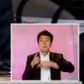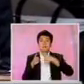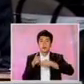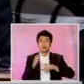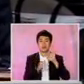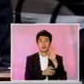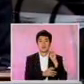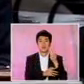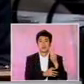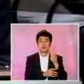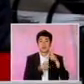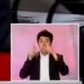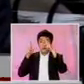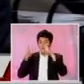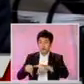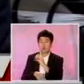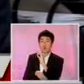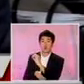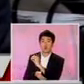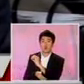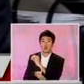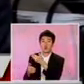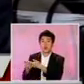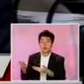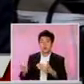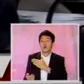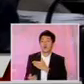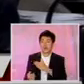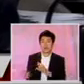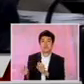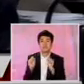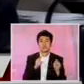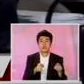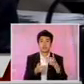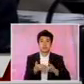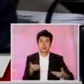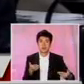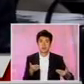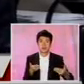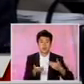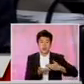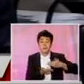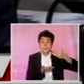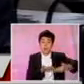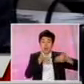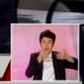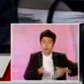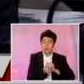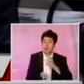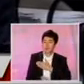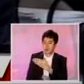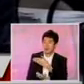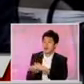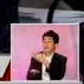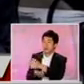a person who happens to be the owner of the property is willing to sell the property. And the buyer is the person who is willing to